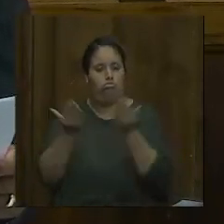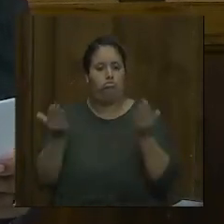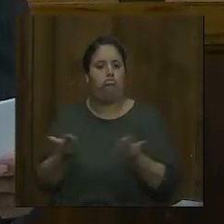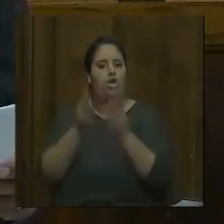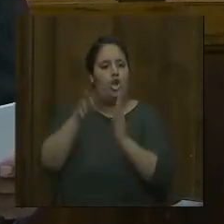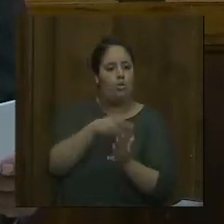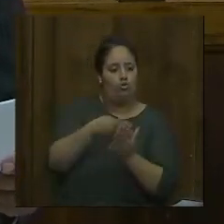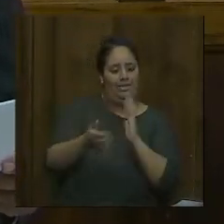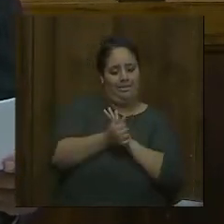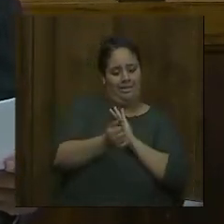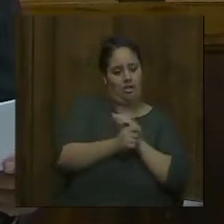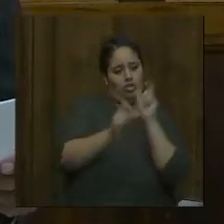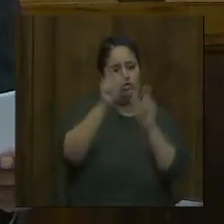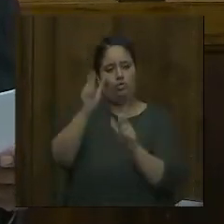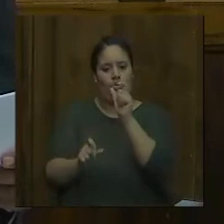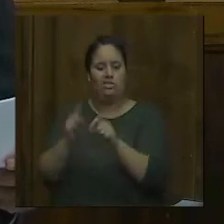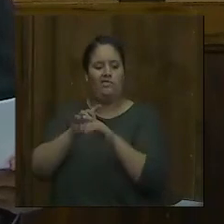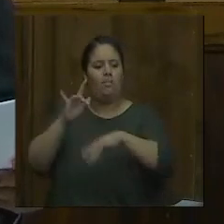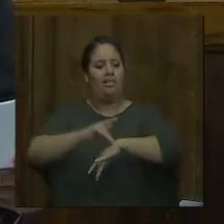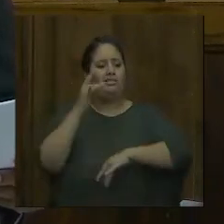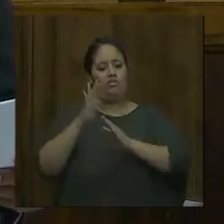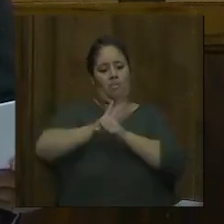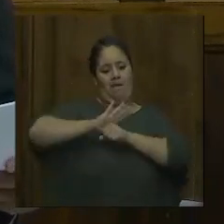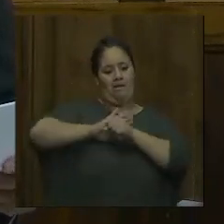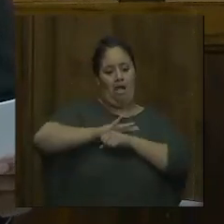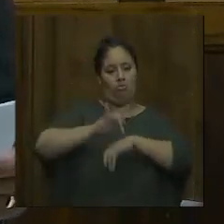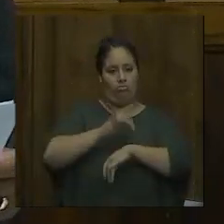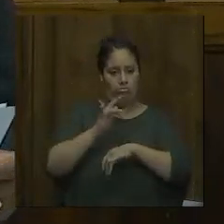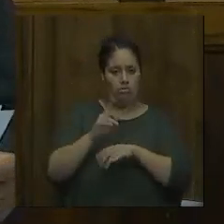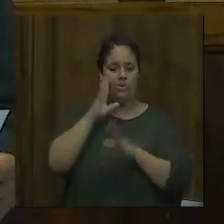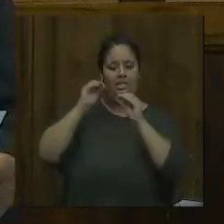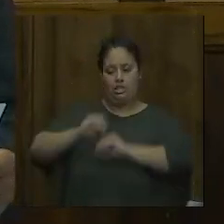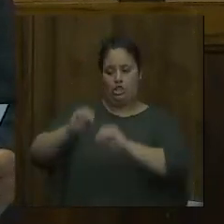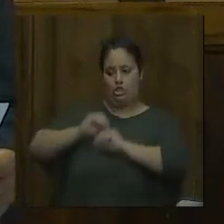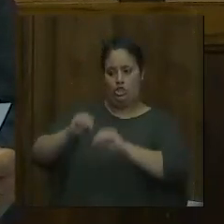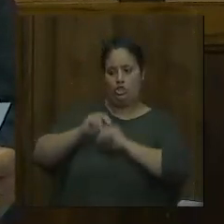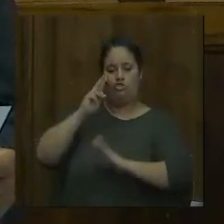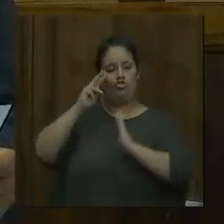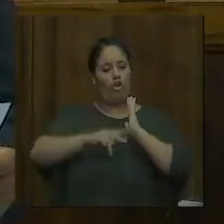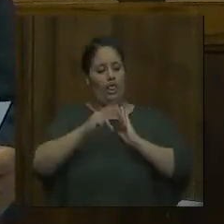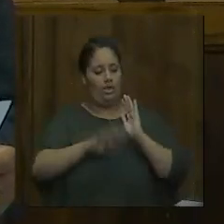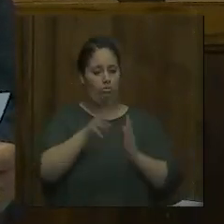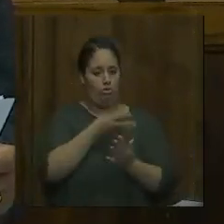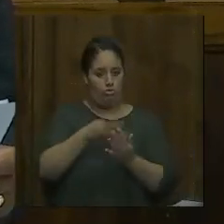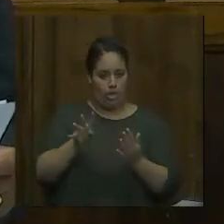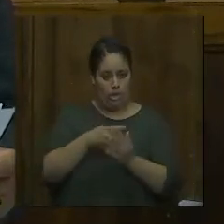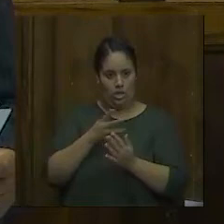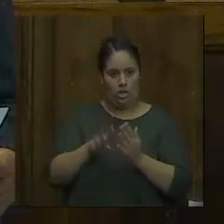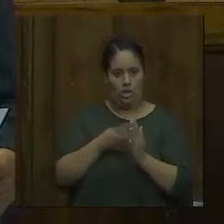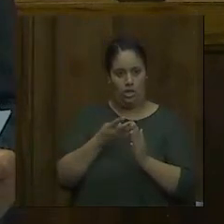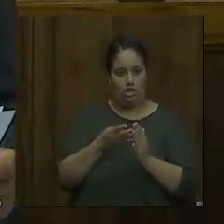the musical talent of students from disadvantaged backgrounds by teaching them to read music. To